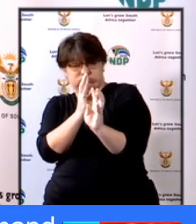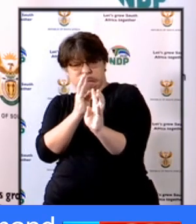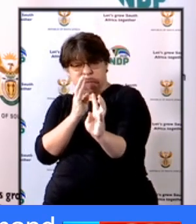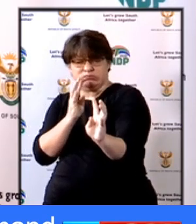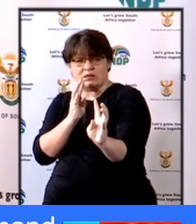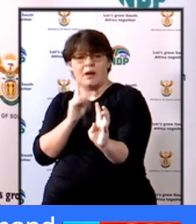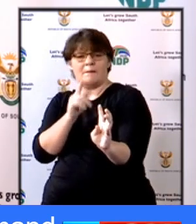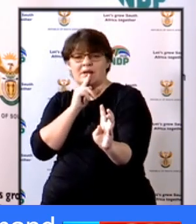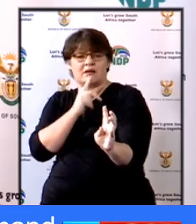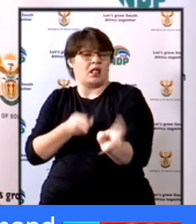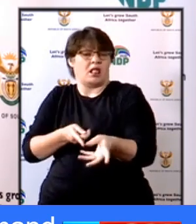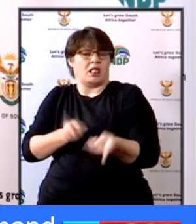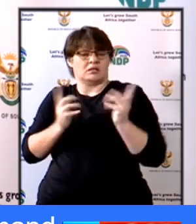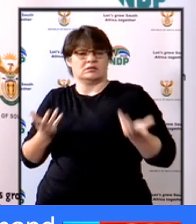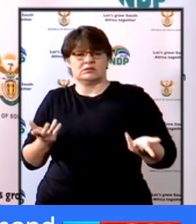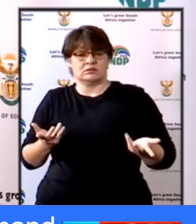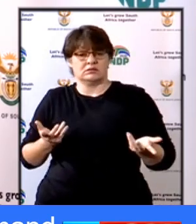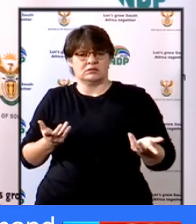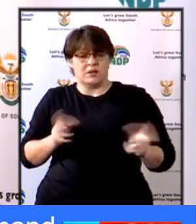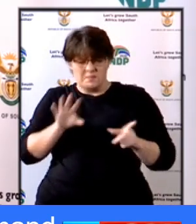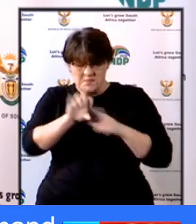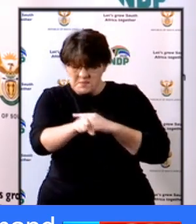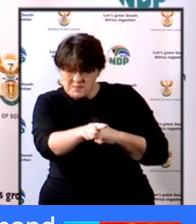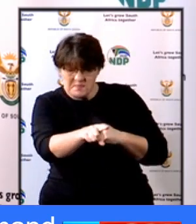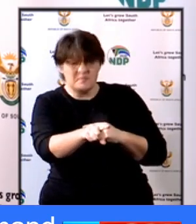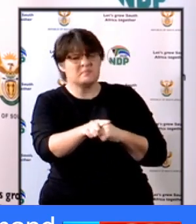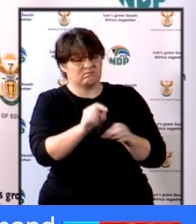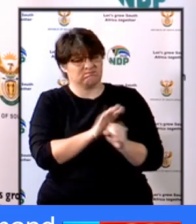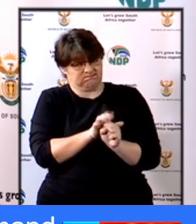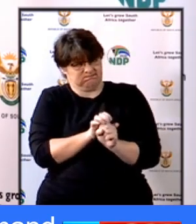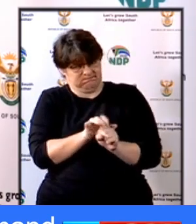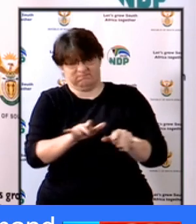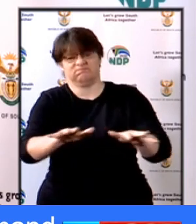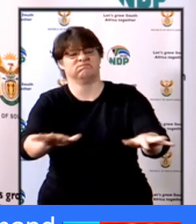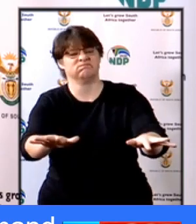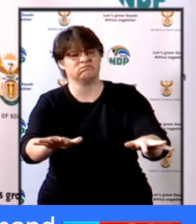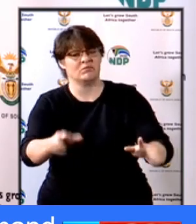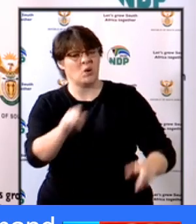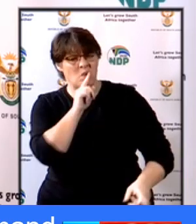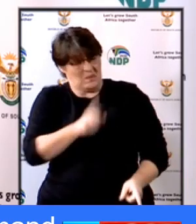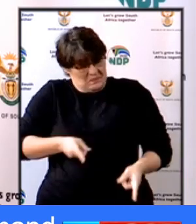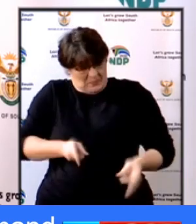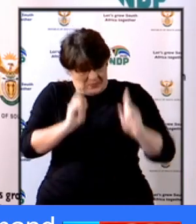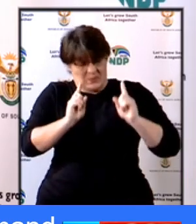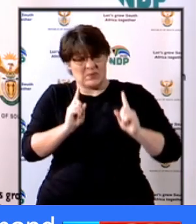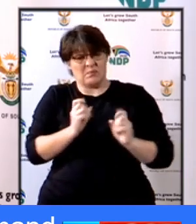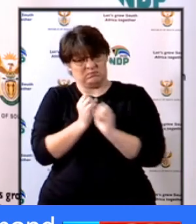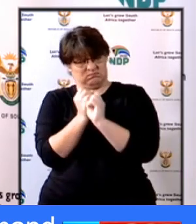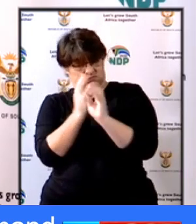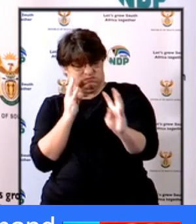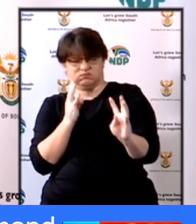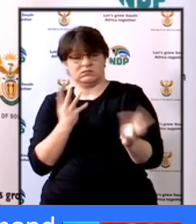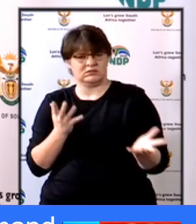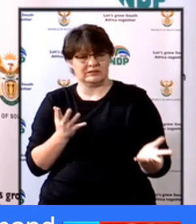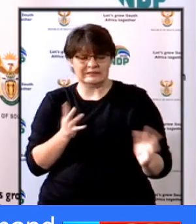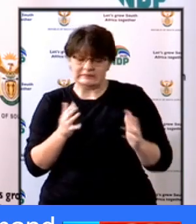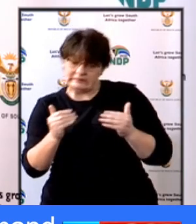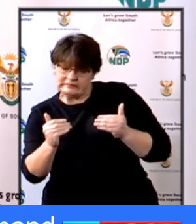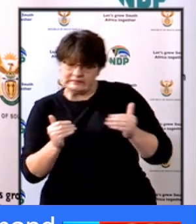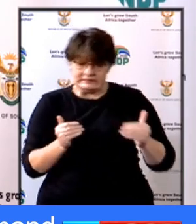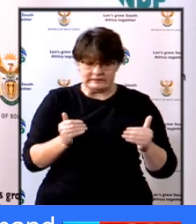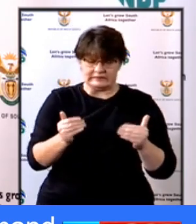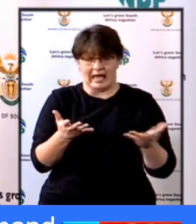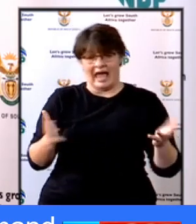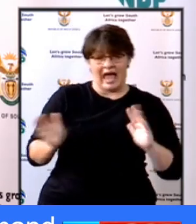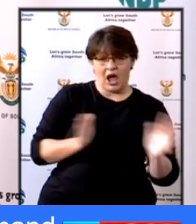become important and key sites for the spread of the virus. And so this period has been about developing